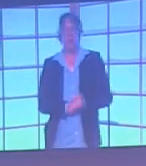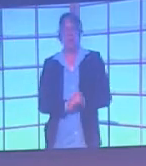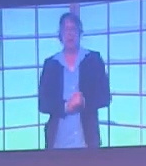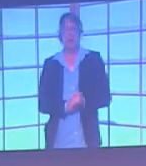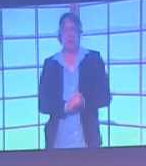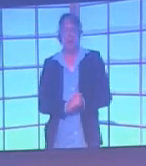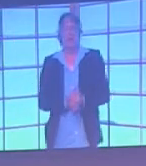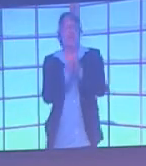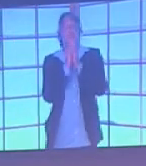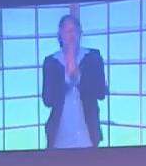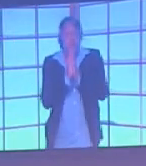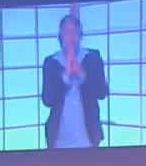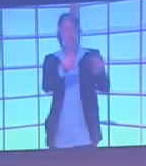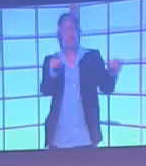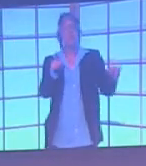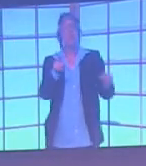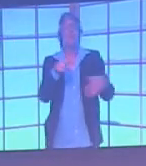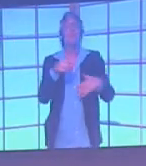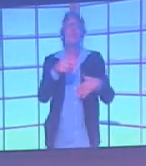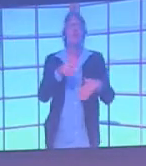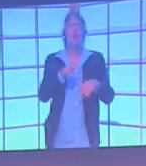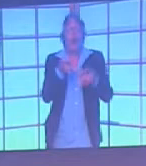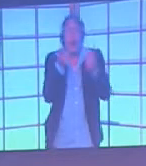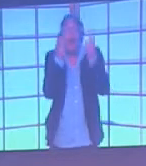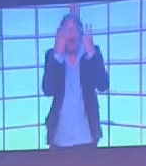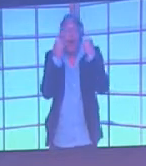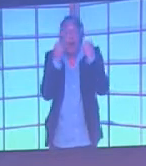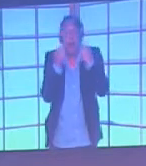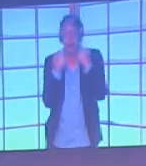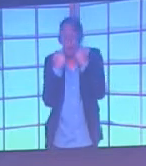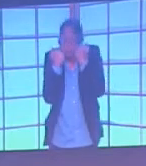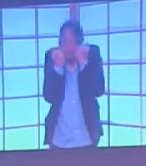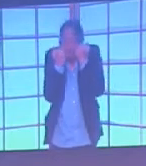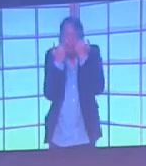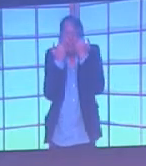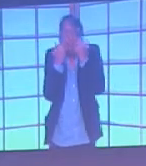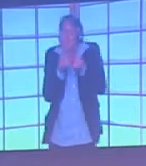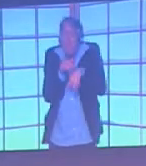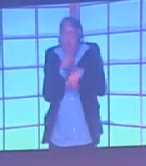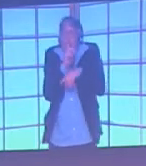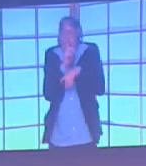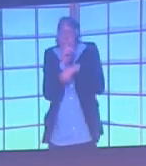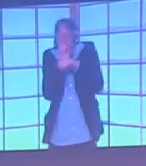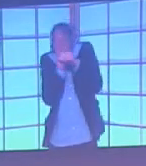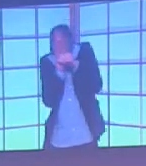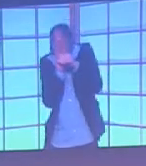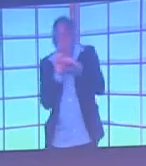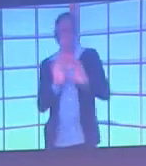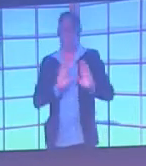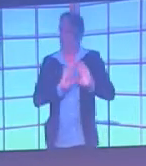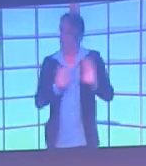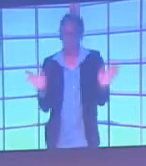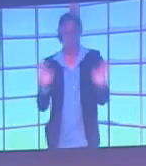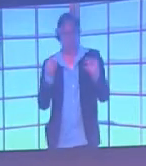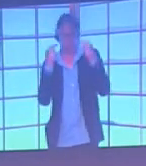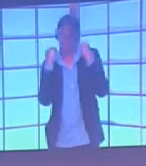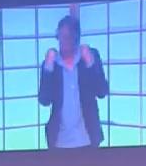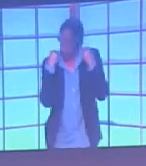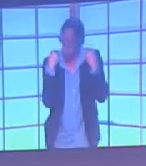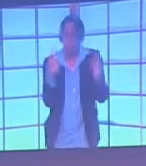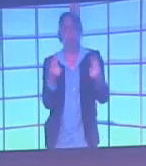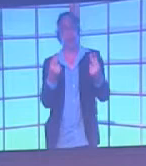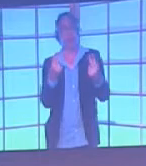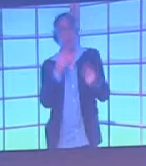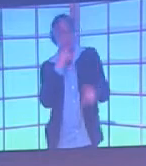your voice. Don't be frightened to speak up, because unless we keep raising the issues, as Volker said so well in his